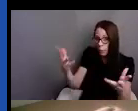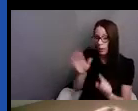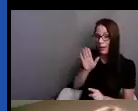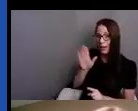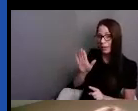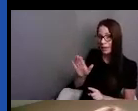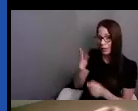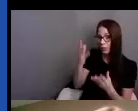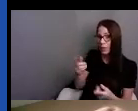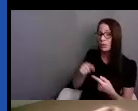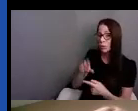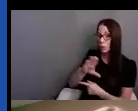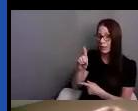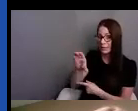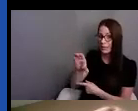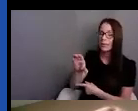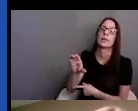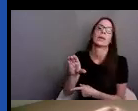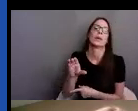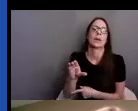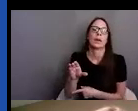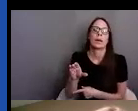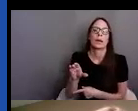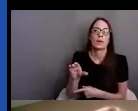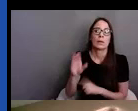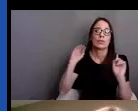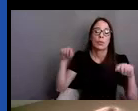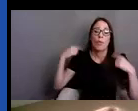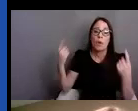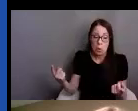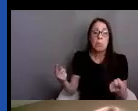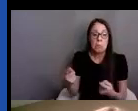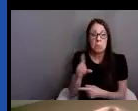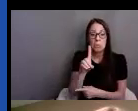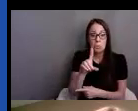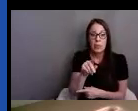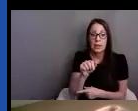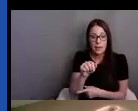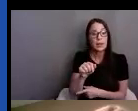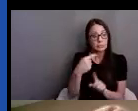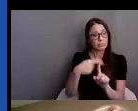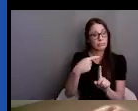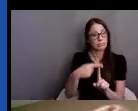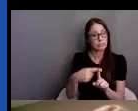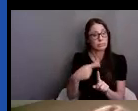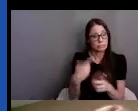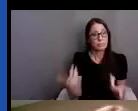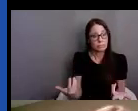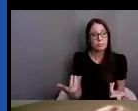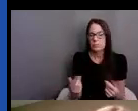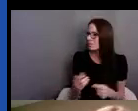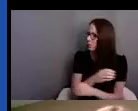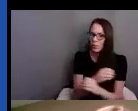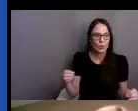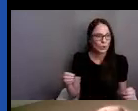to the CDC. So far, those data are very reassuring. There's no signs of higher risk of any